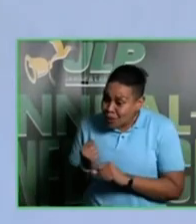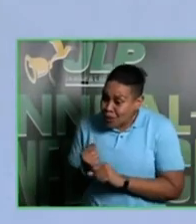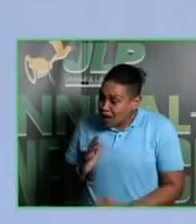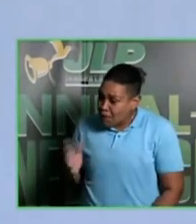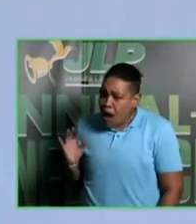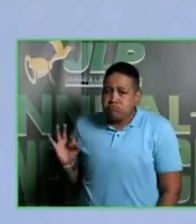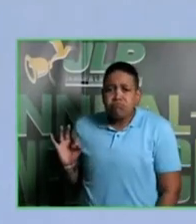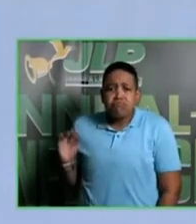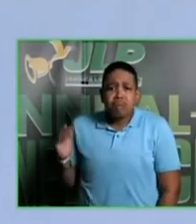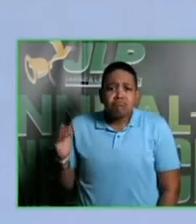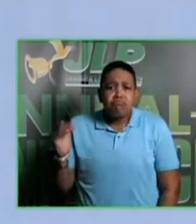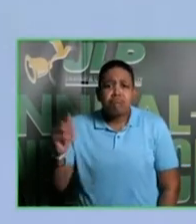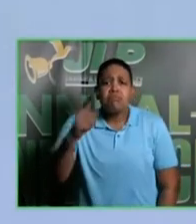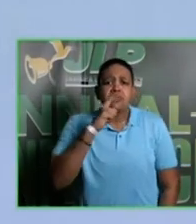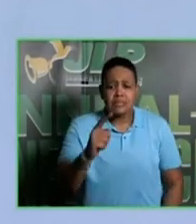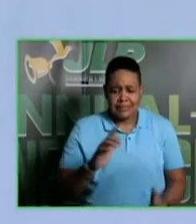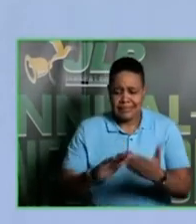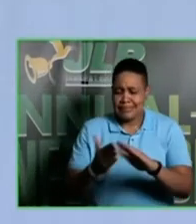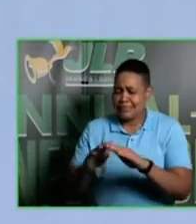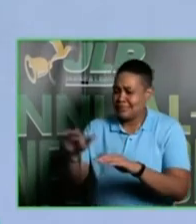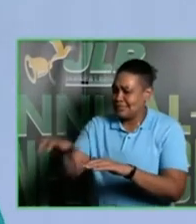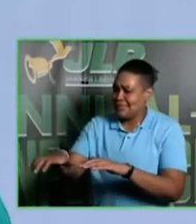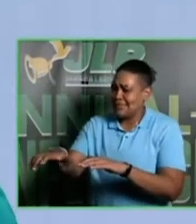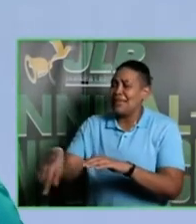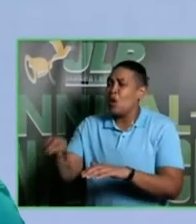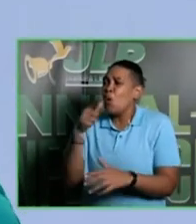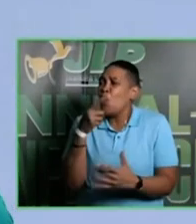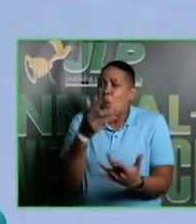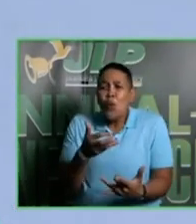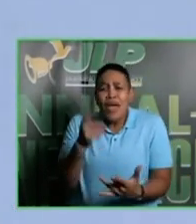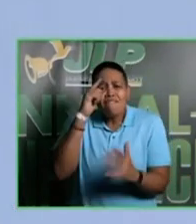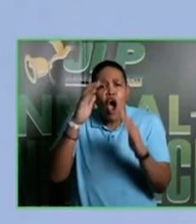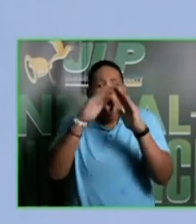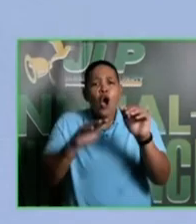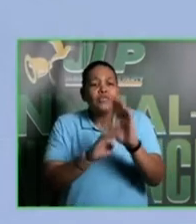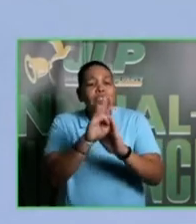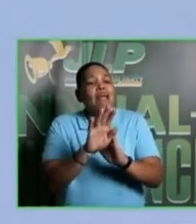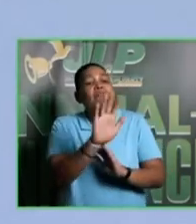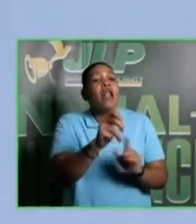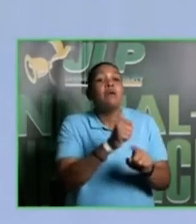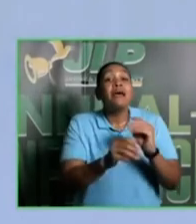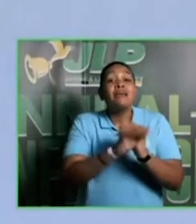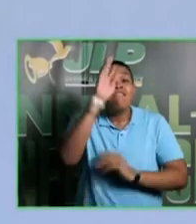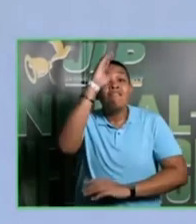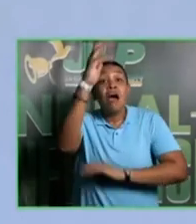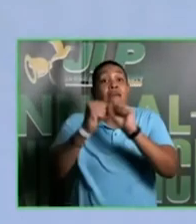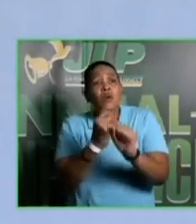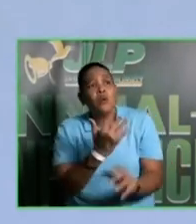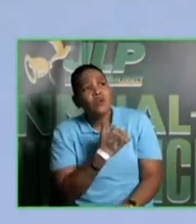people in Rasta City, who waited for their housing development for